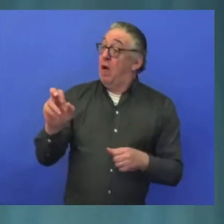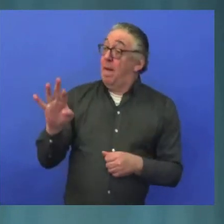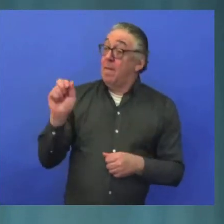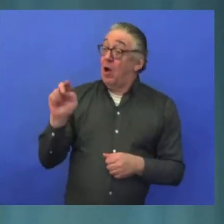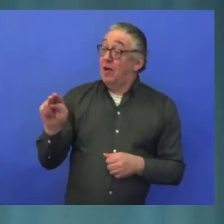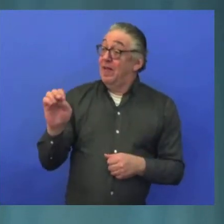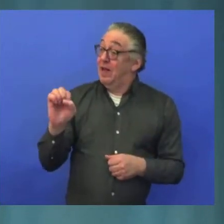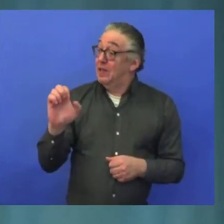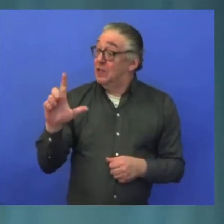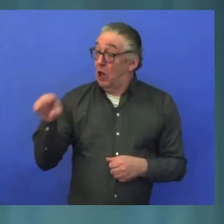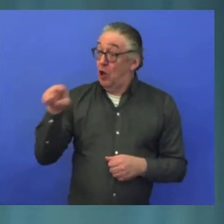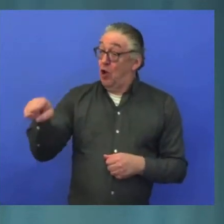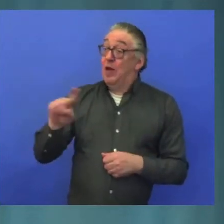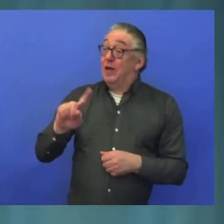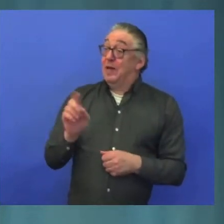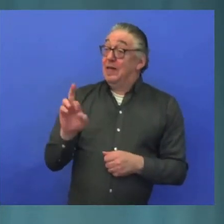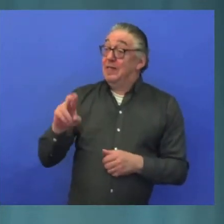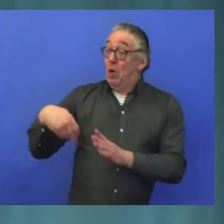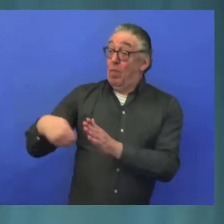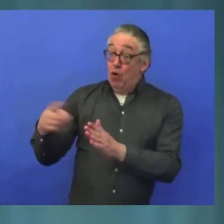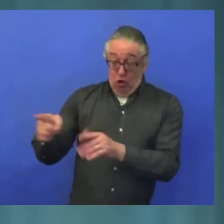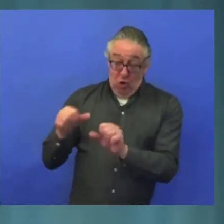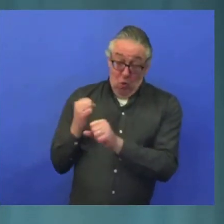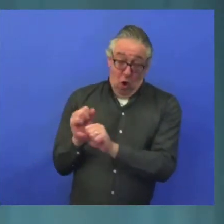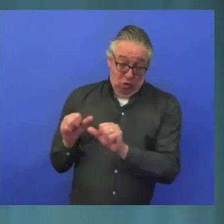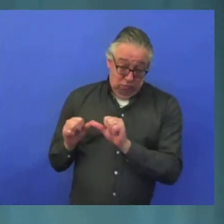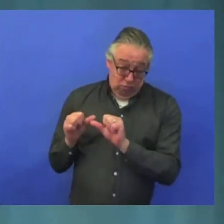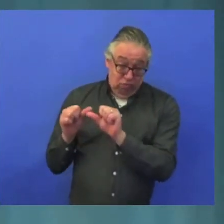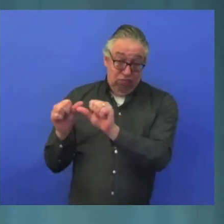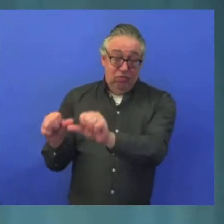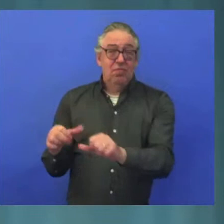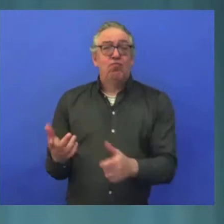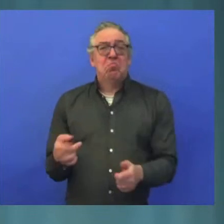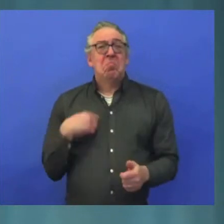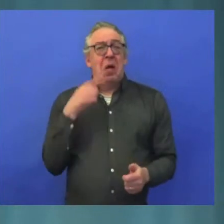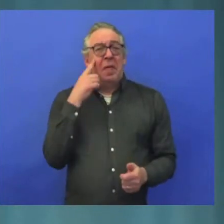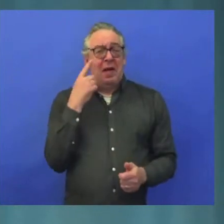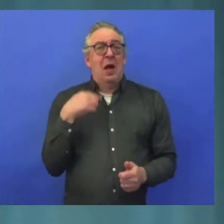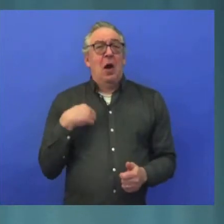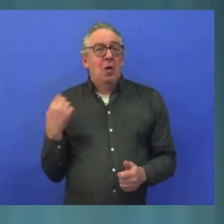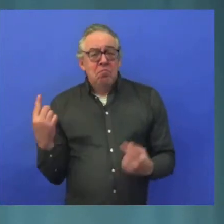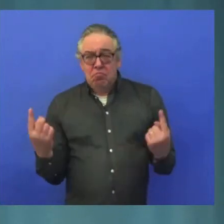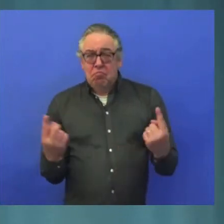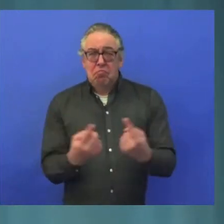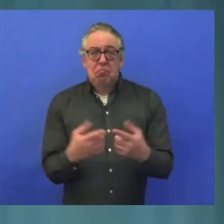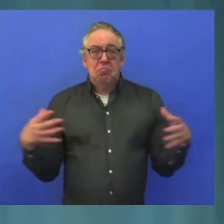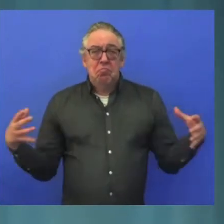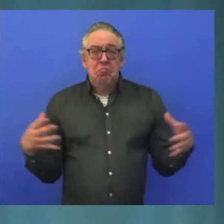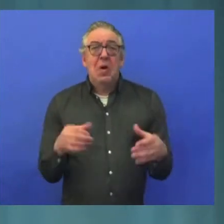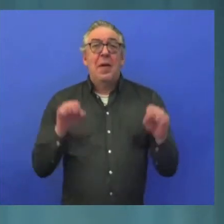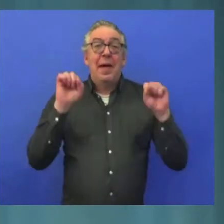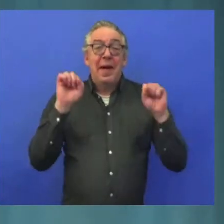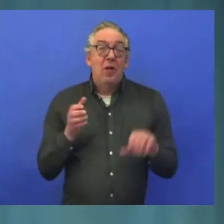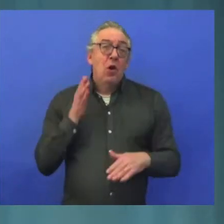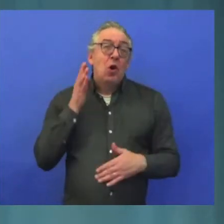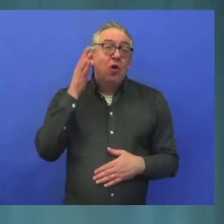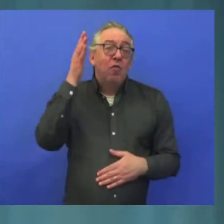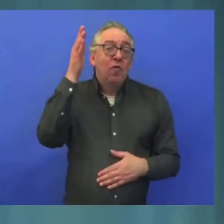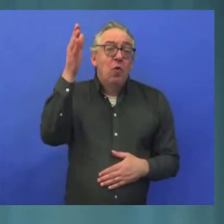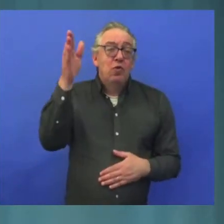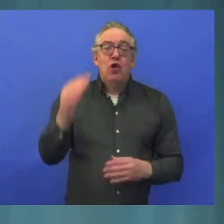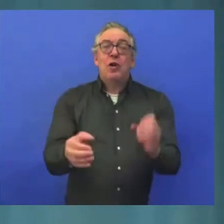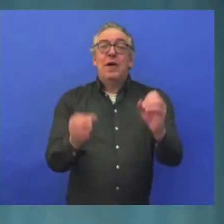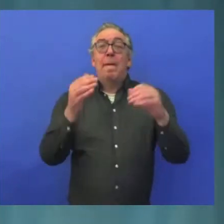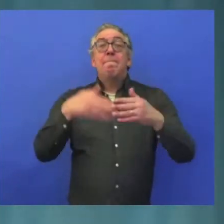I think we are in the greatest way of having zero barriers anymore. Thank you very much for your